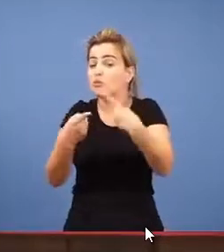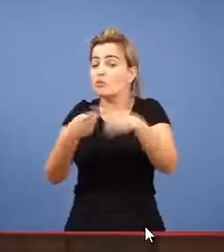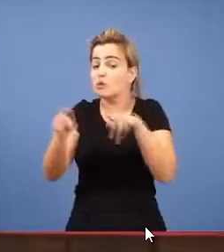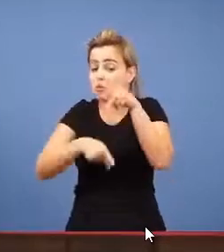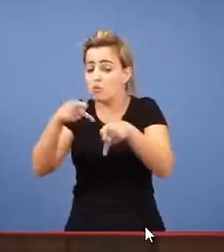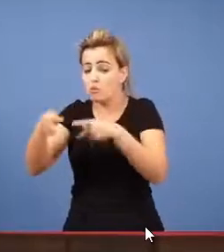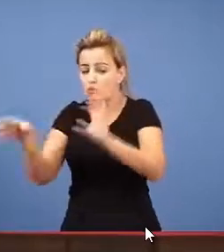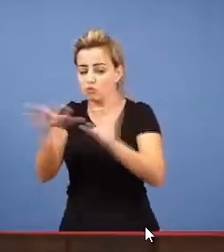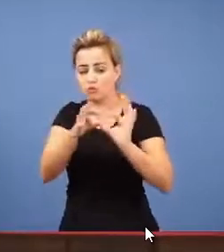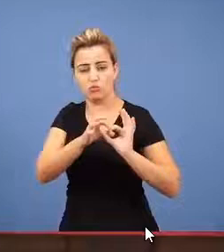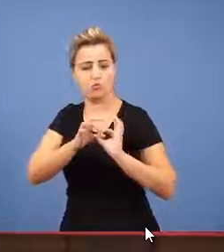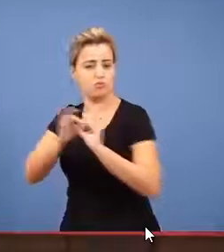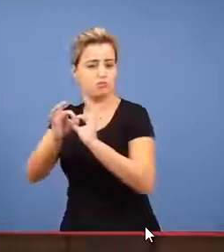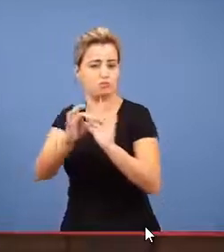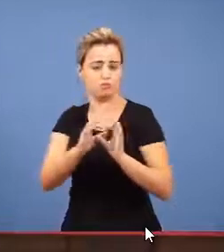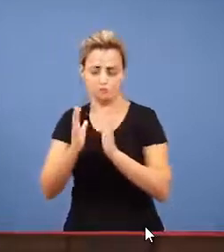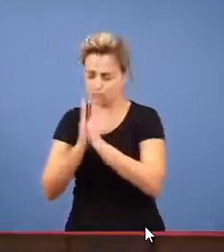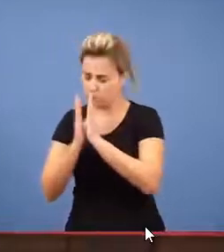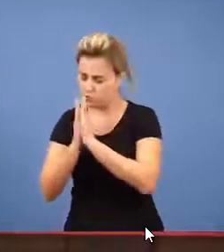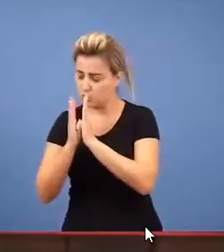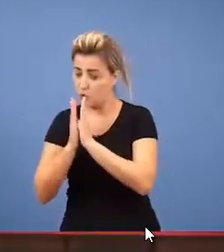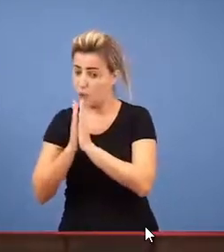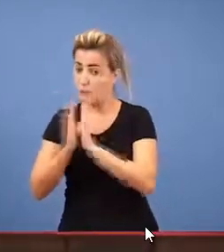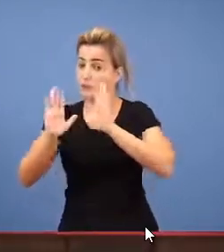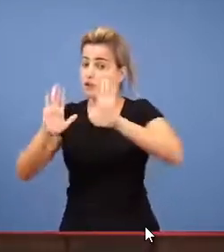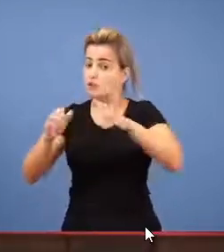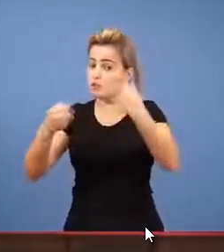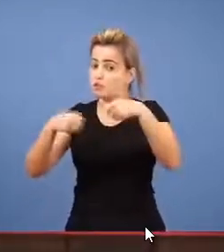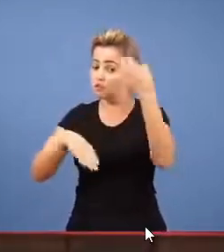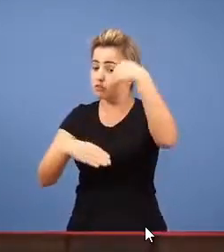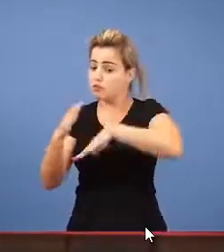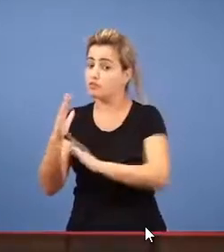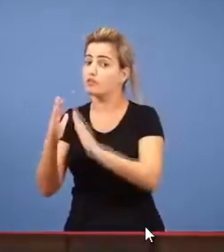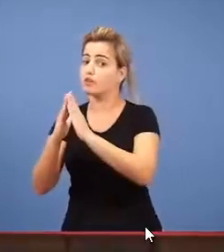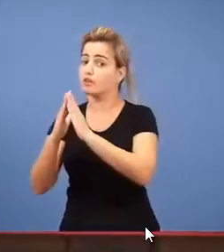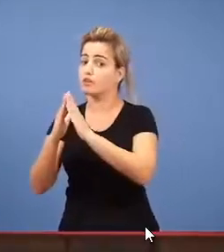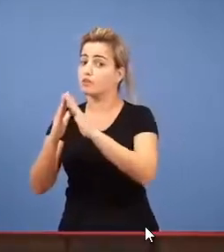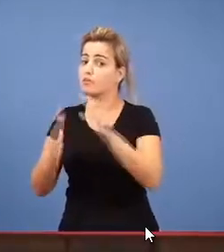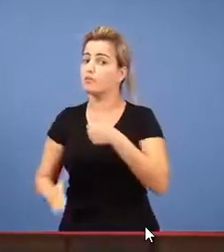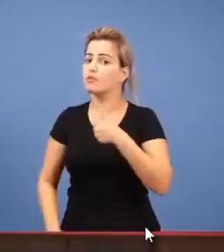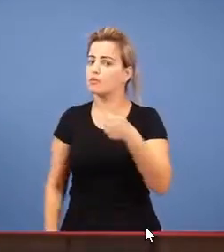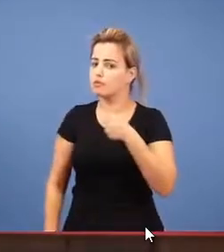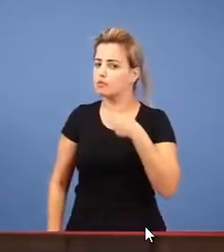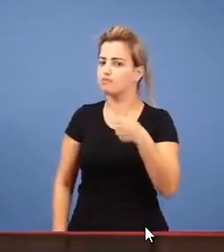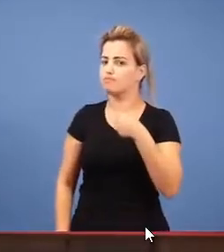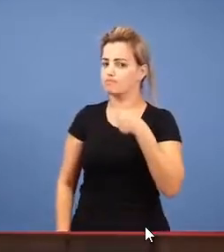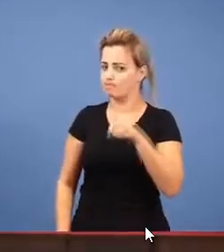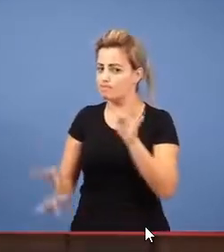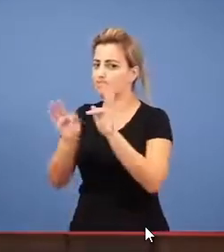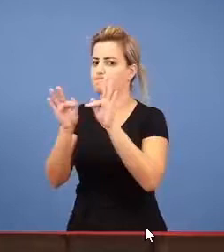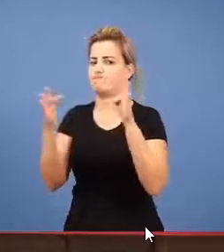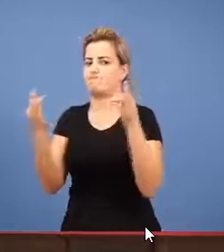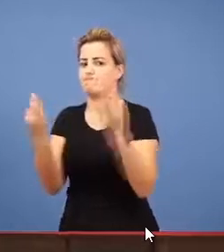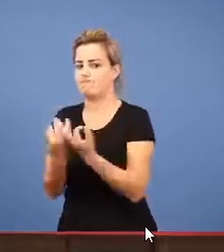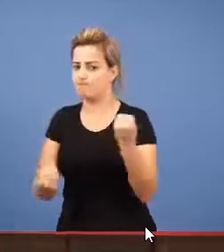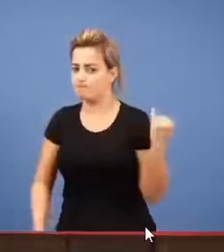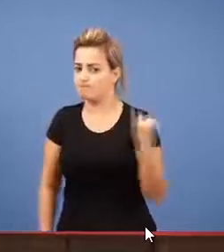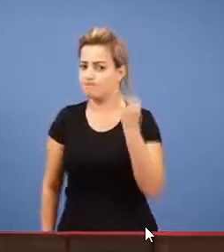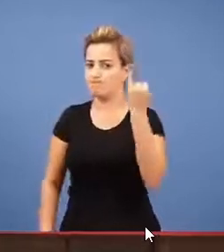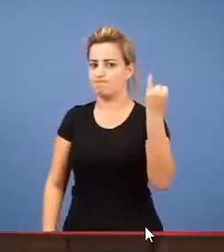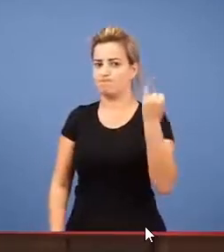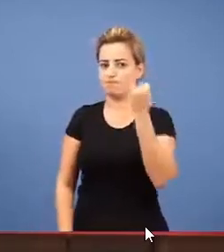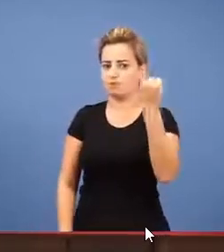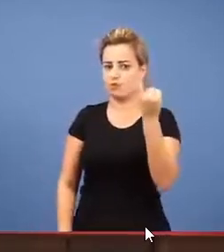But what was the result of this? It was the people united in prayer. But the prayer has to start inside of our homes with the